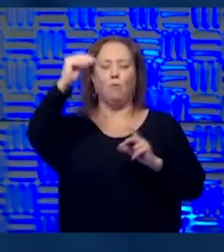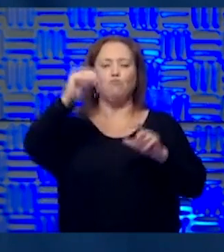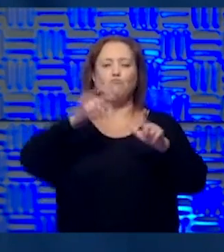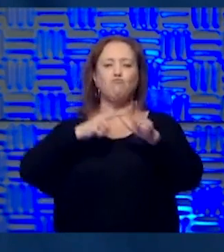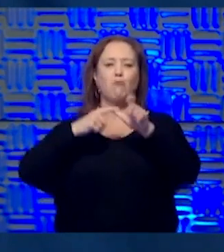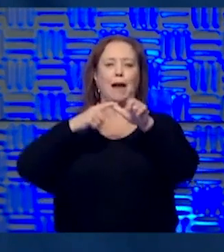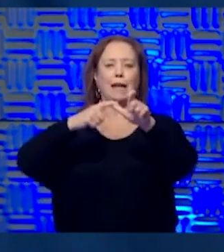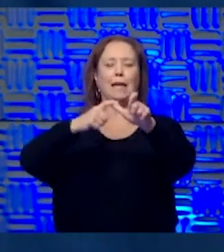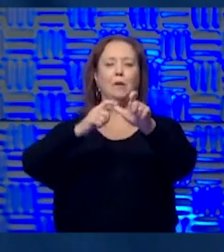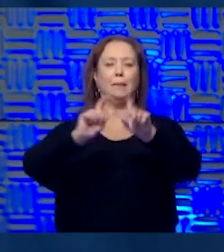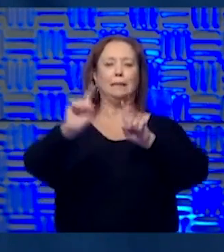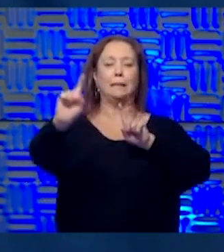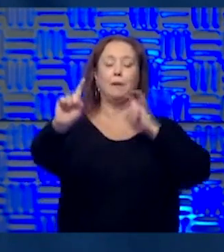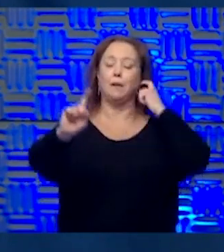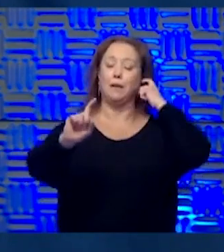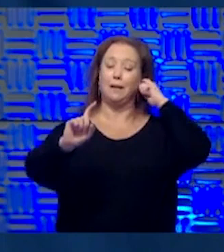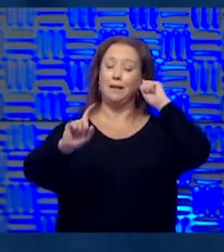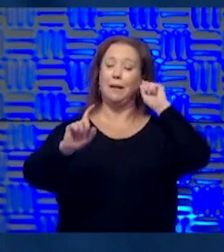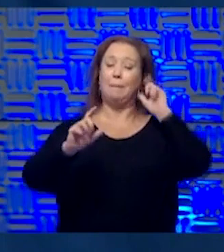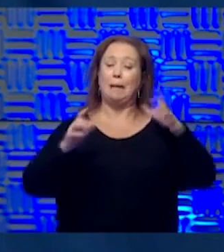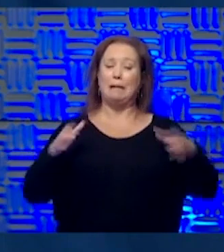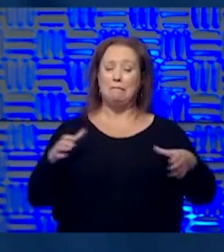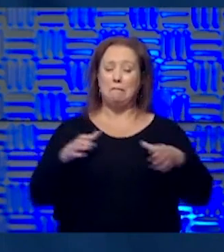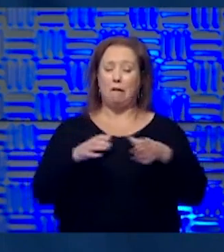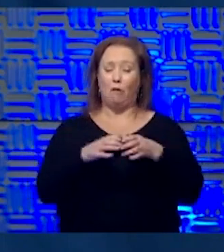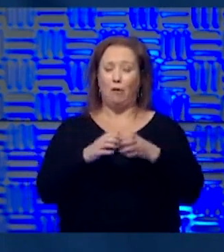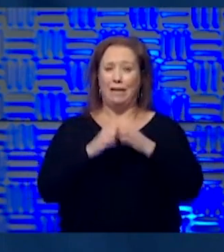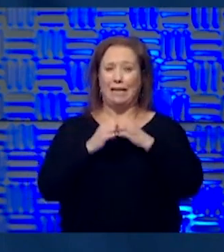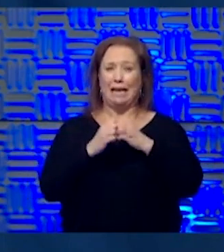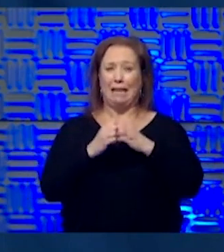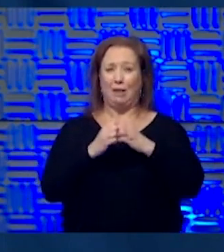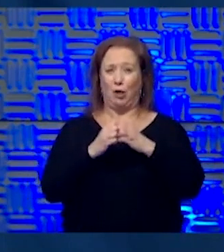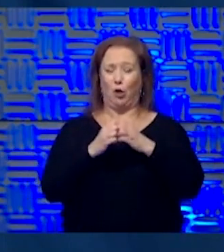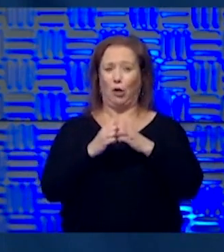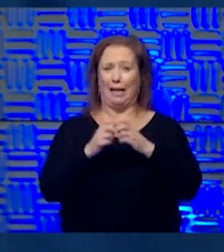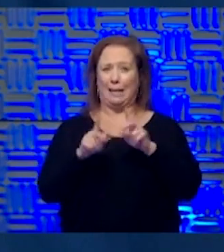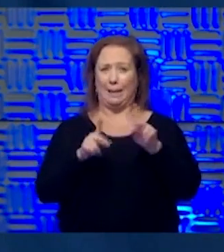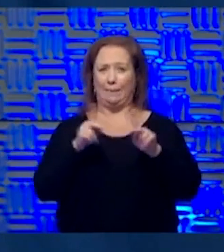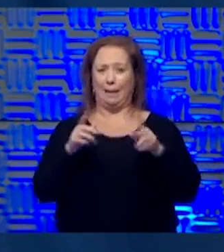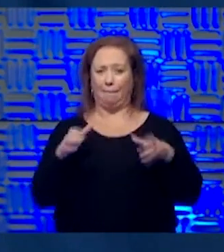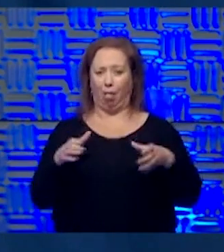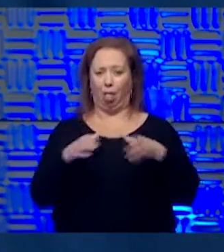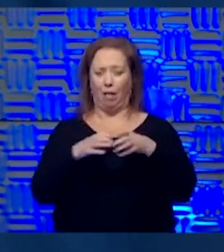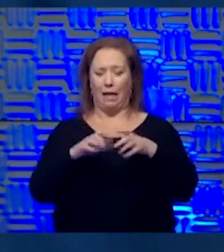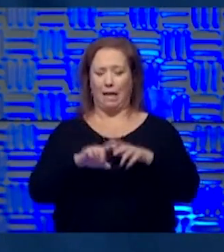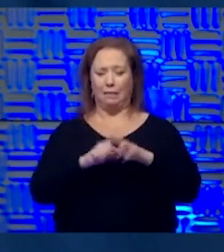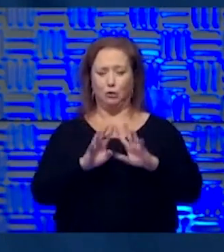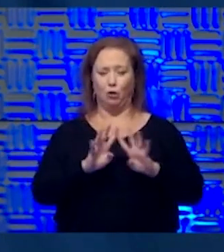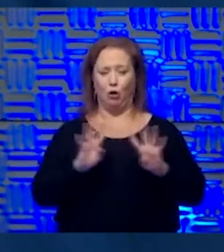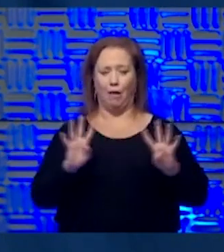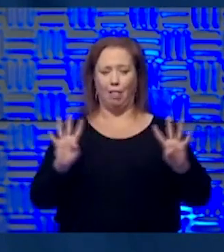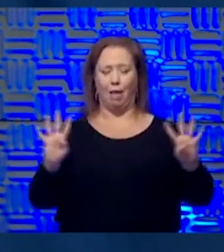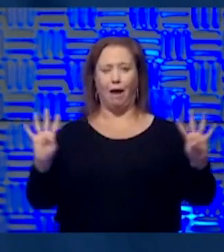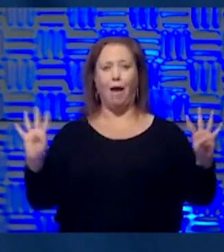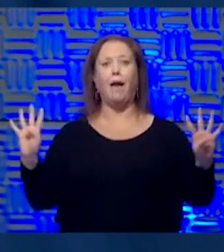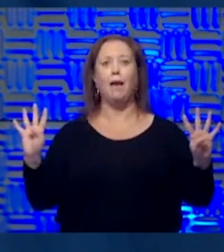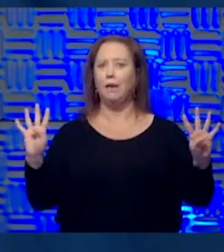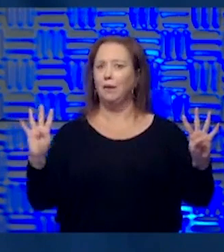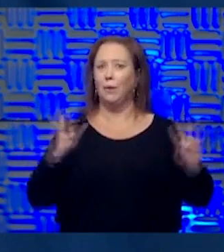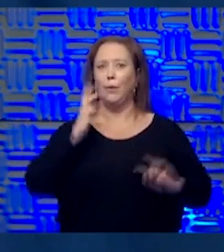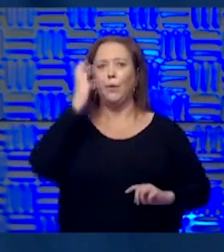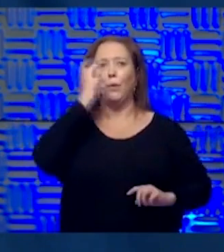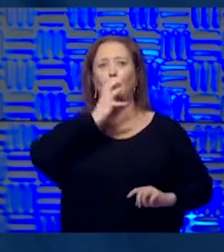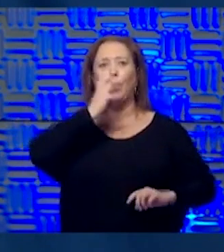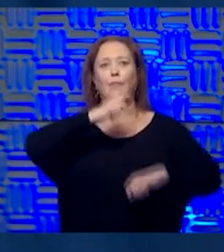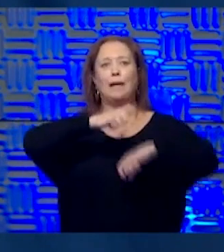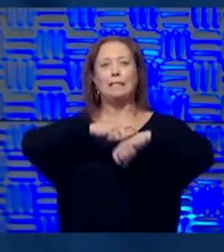be separated, but certainly congregating together in that amount of people and at the starting line at that time when you are